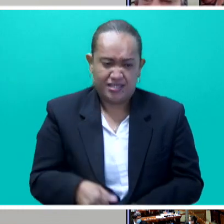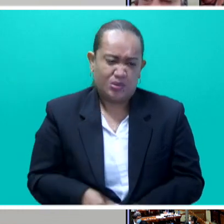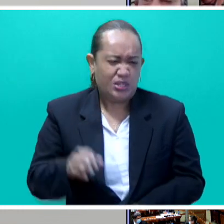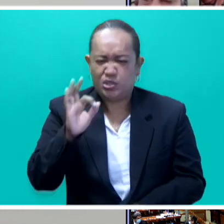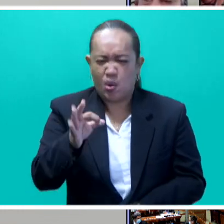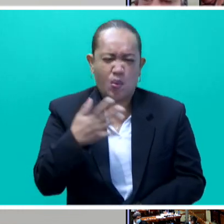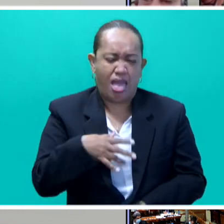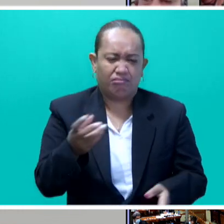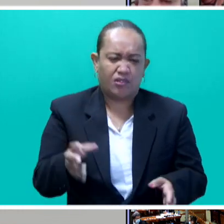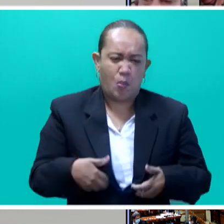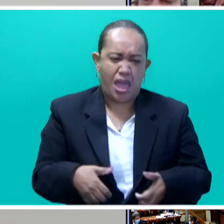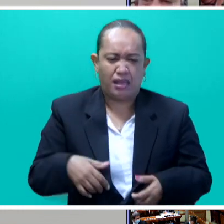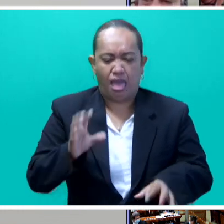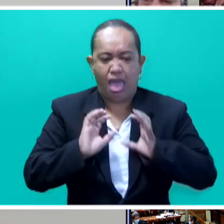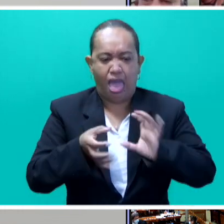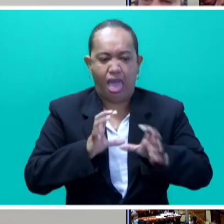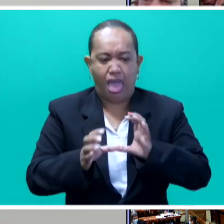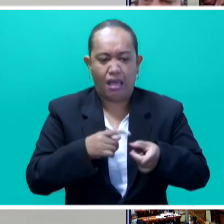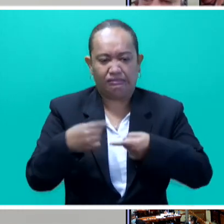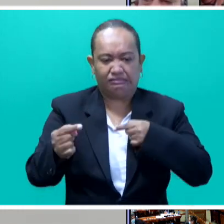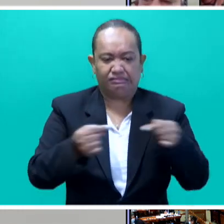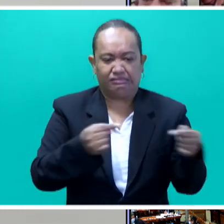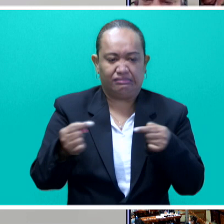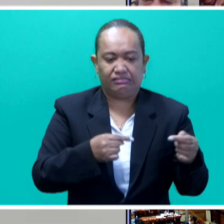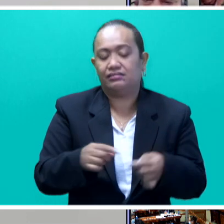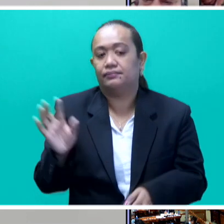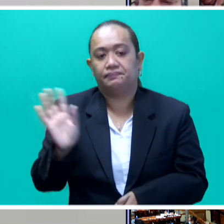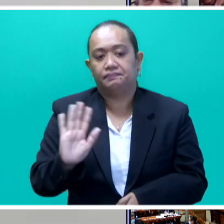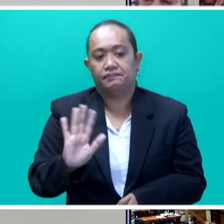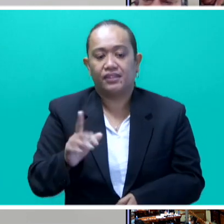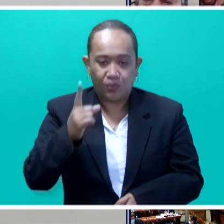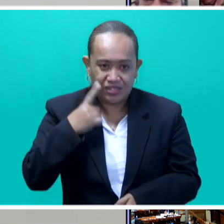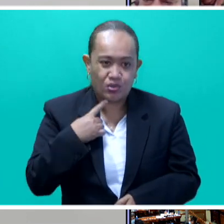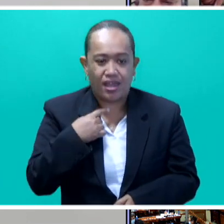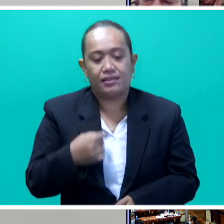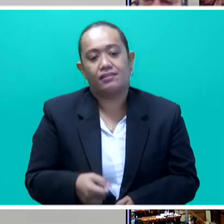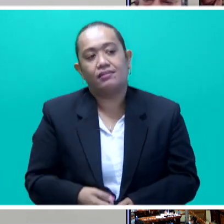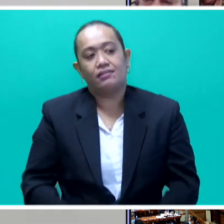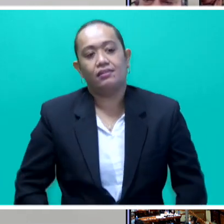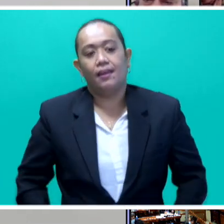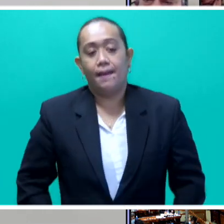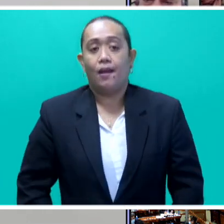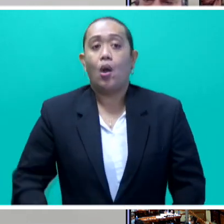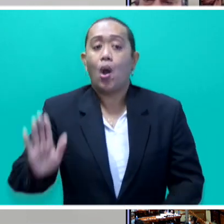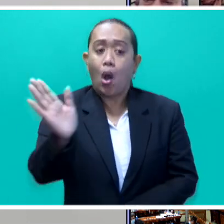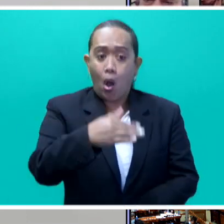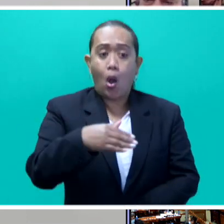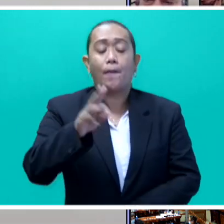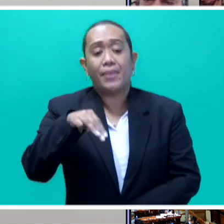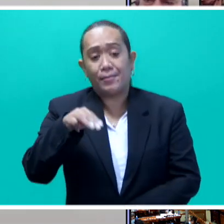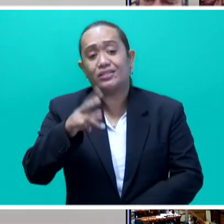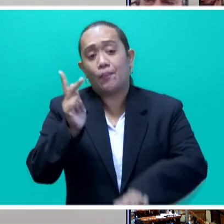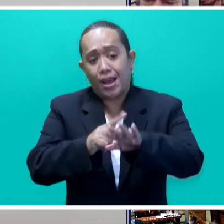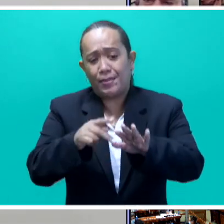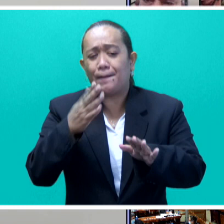a combined whole of country effort that is required from all members of parliament to go and tell everybody it